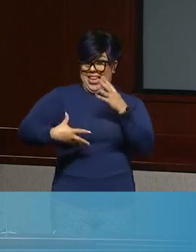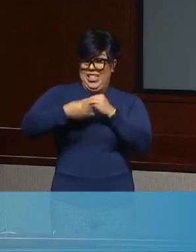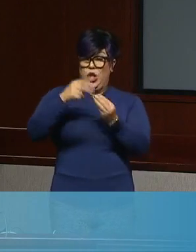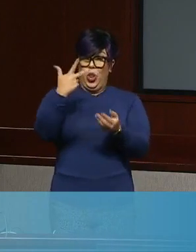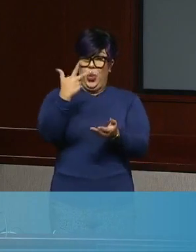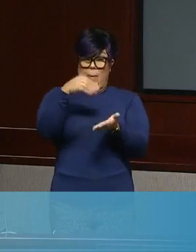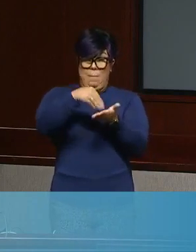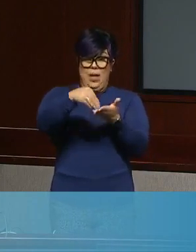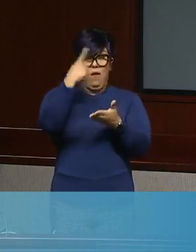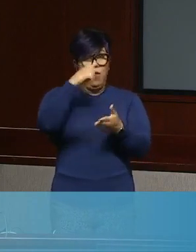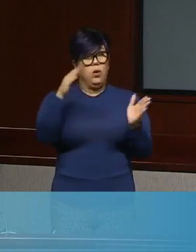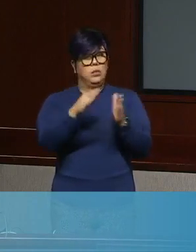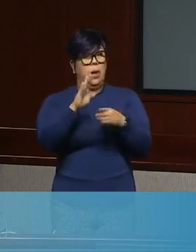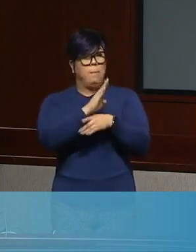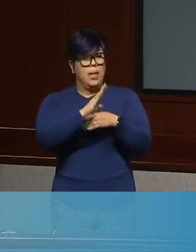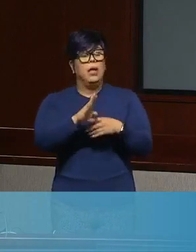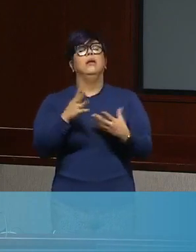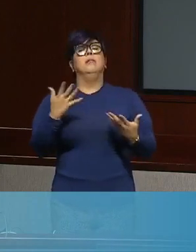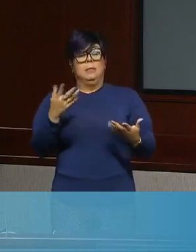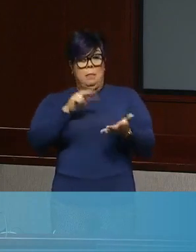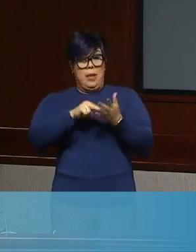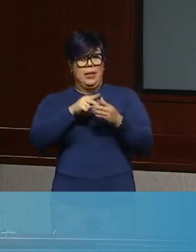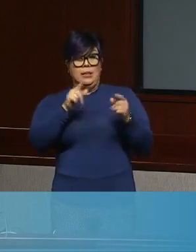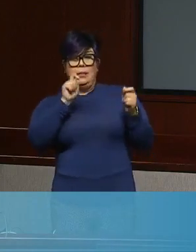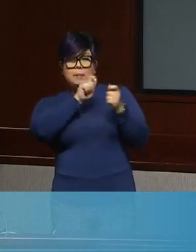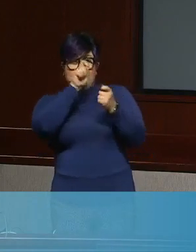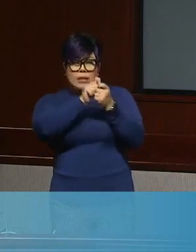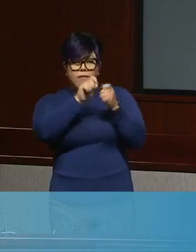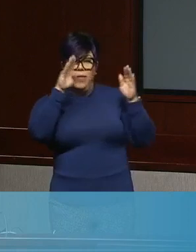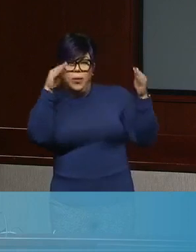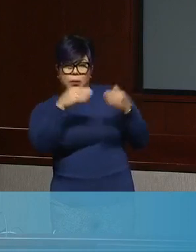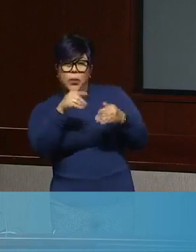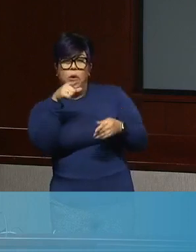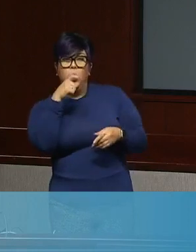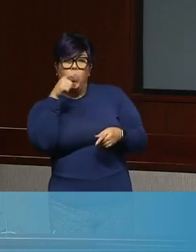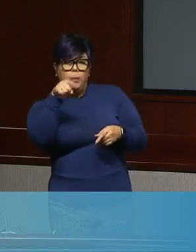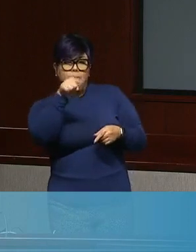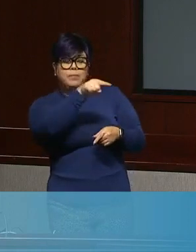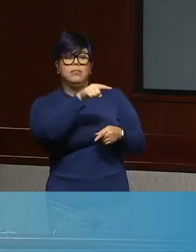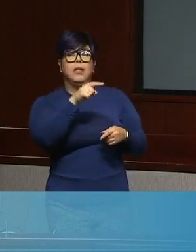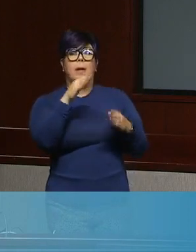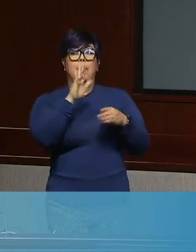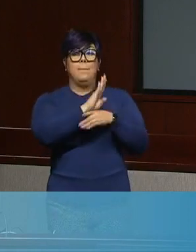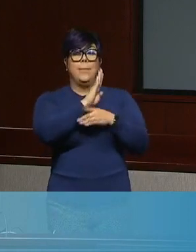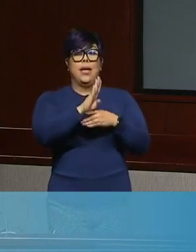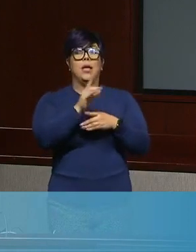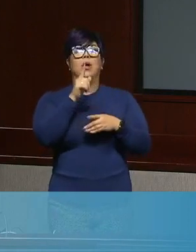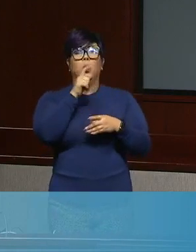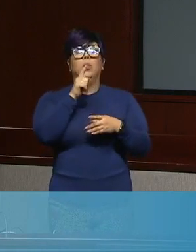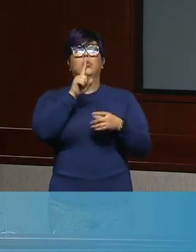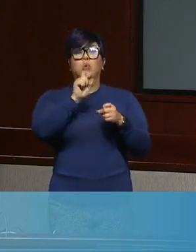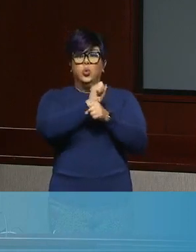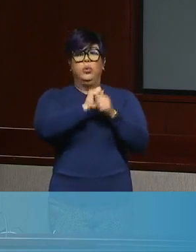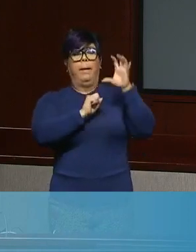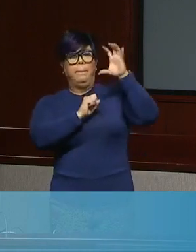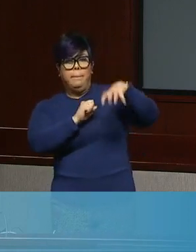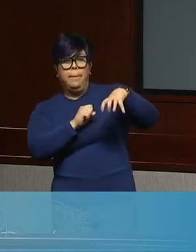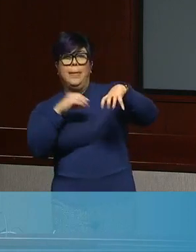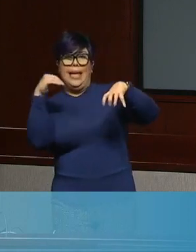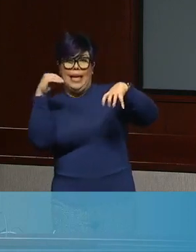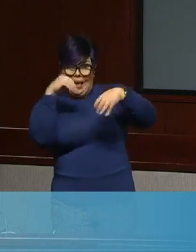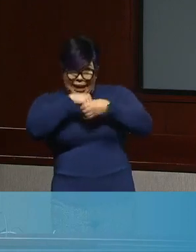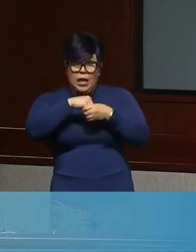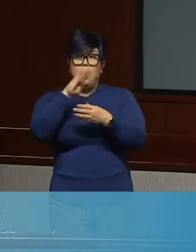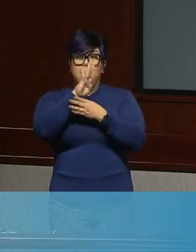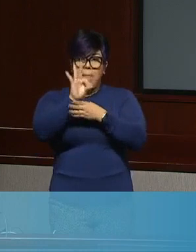for small business will specifically target those small businesses physically located in the Bakersfield city